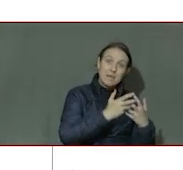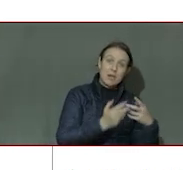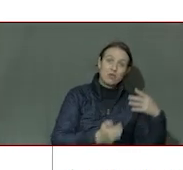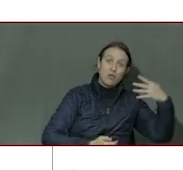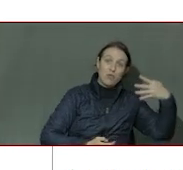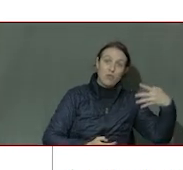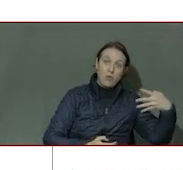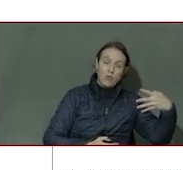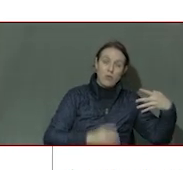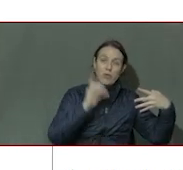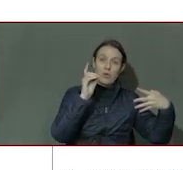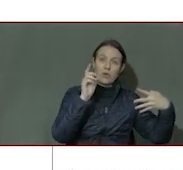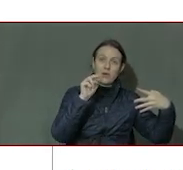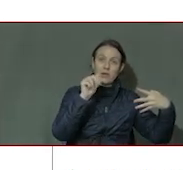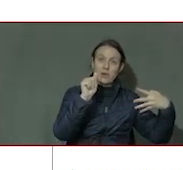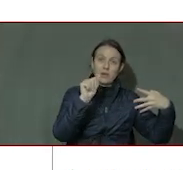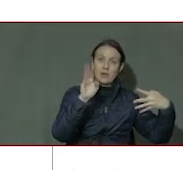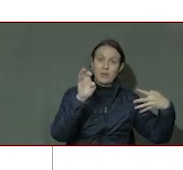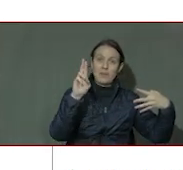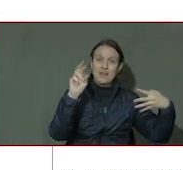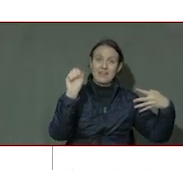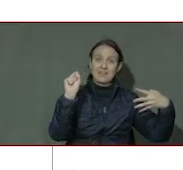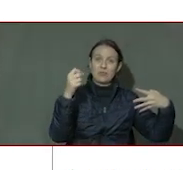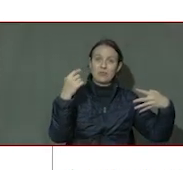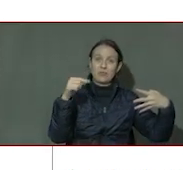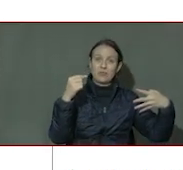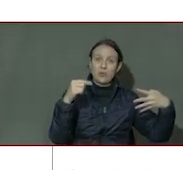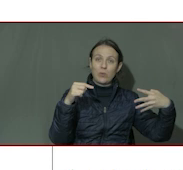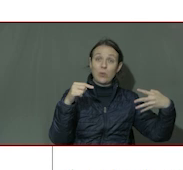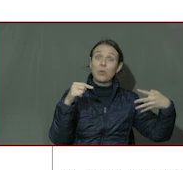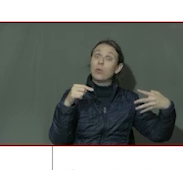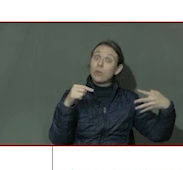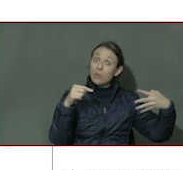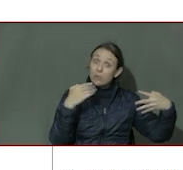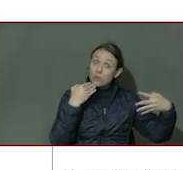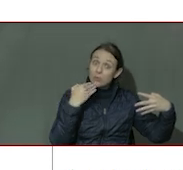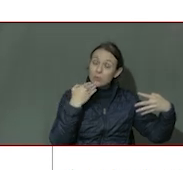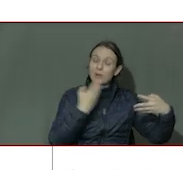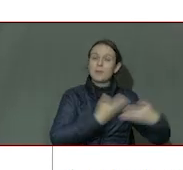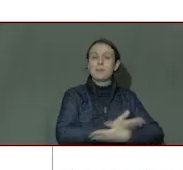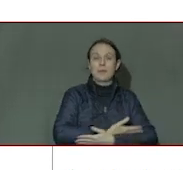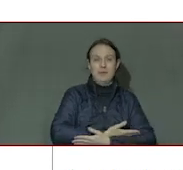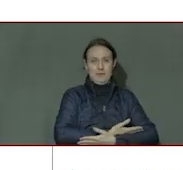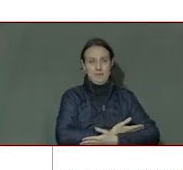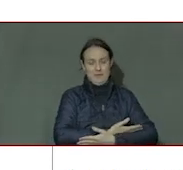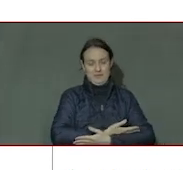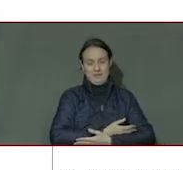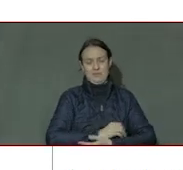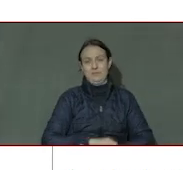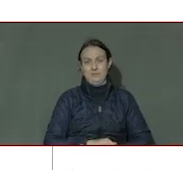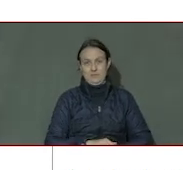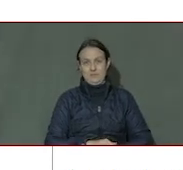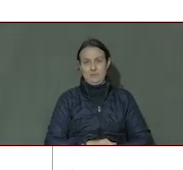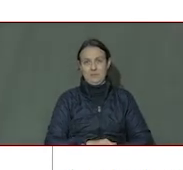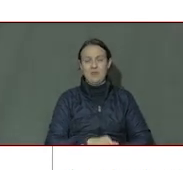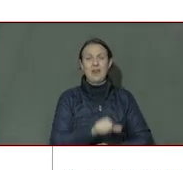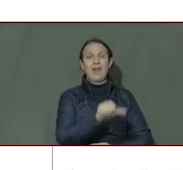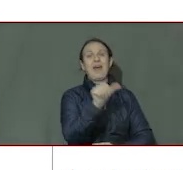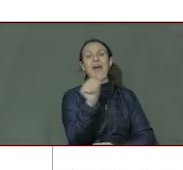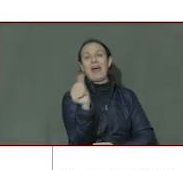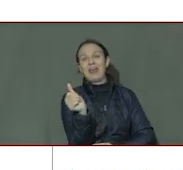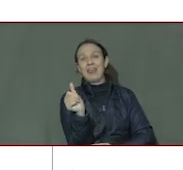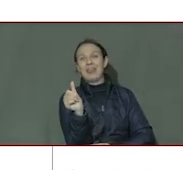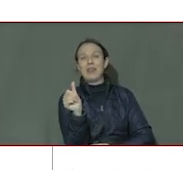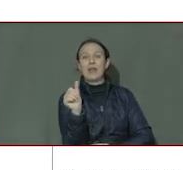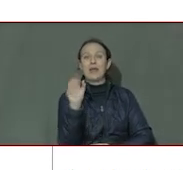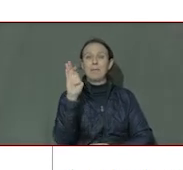4 DNA profile bars of the baby. Then the remaining, how many